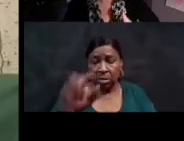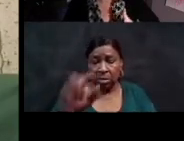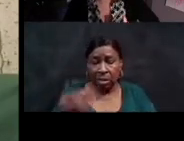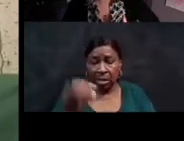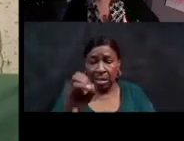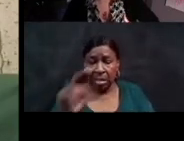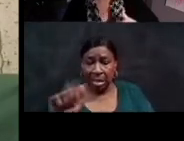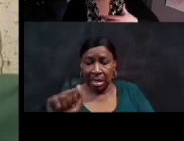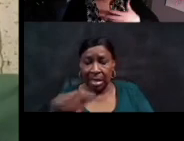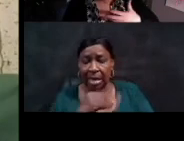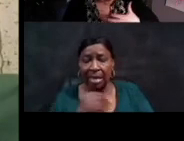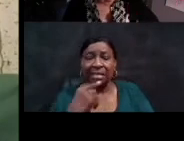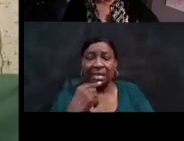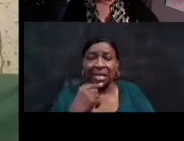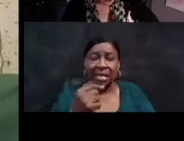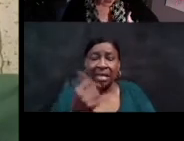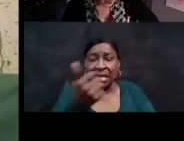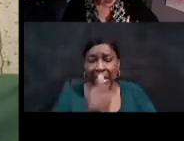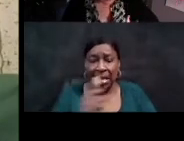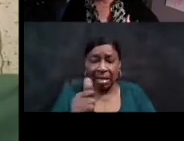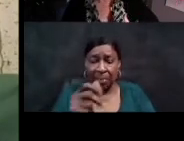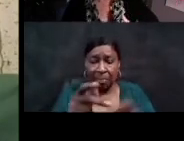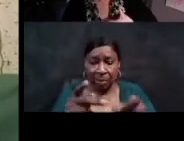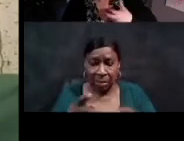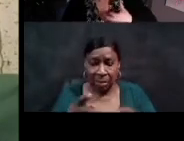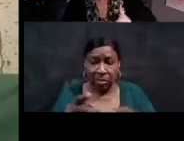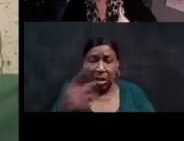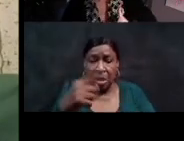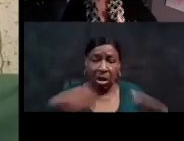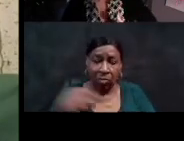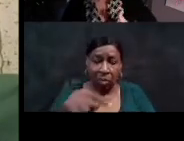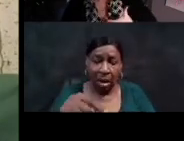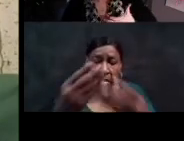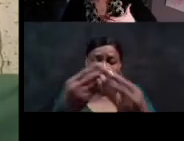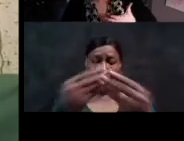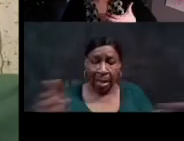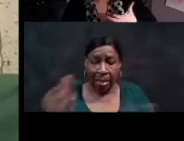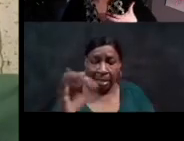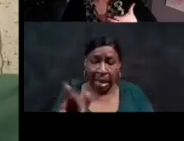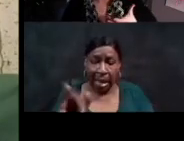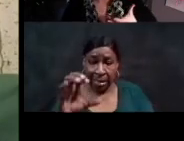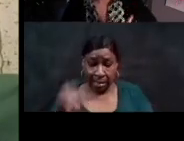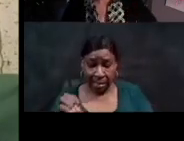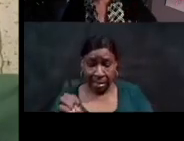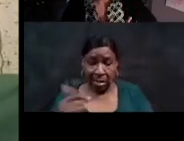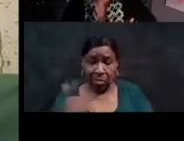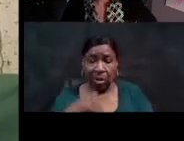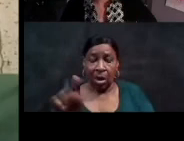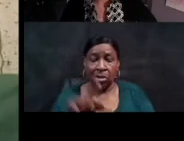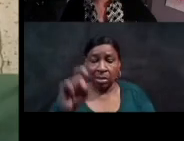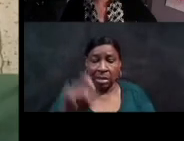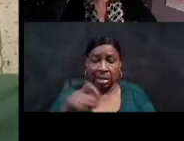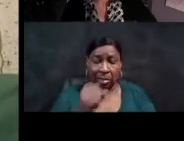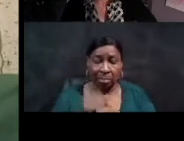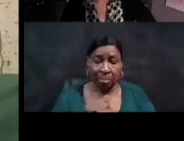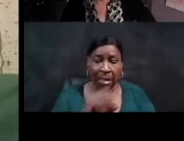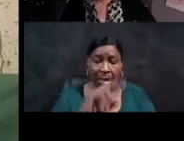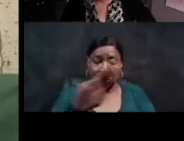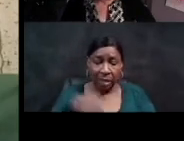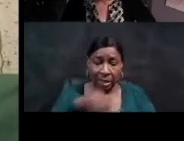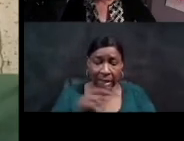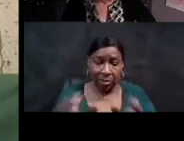any position around abolishing ICE, we also need to make transnational solidarities